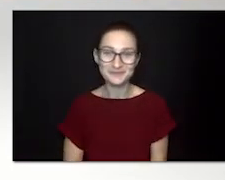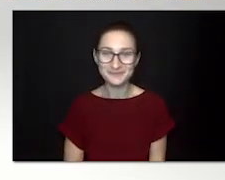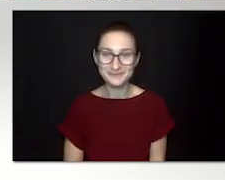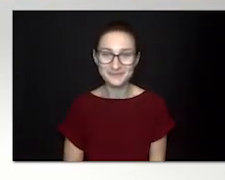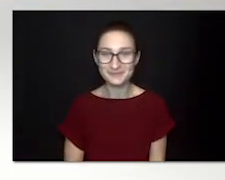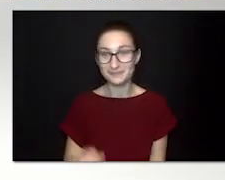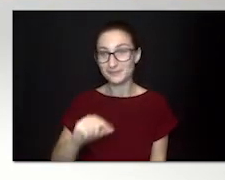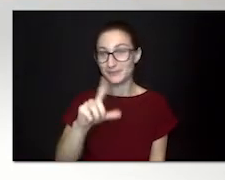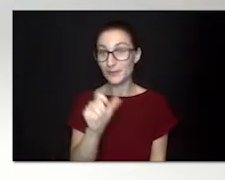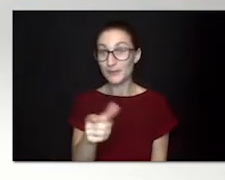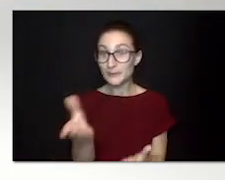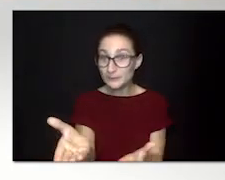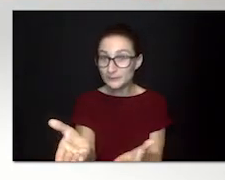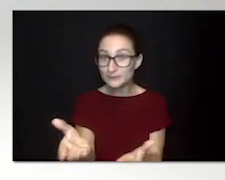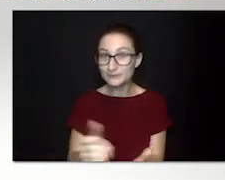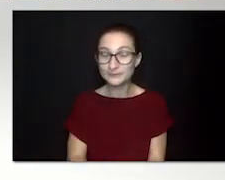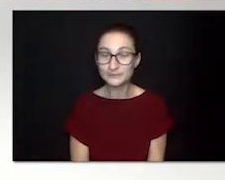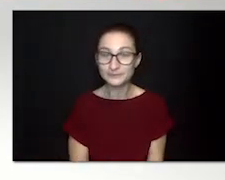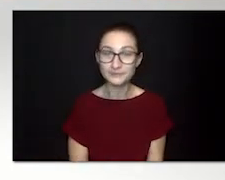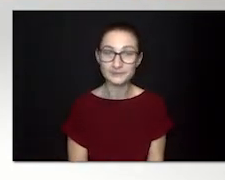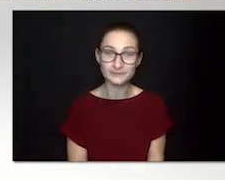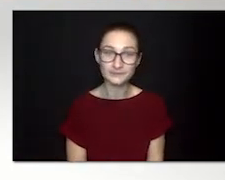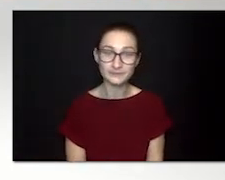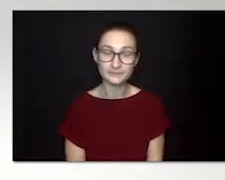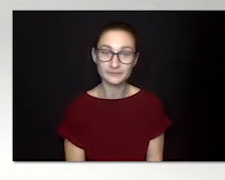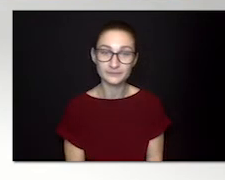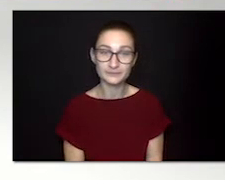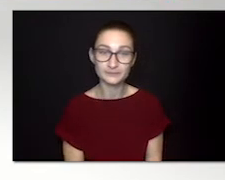about. You had a question up here?